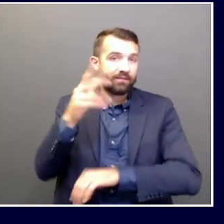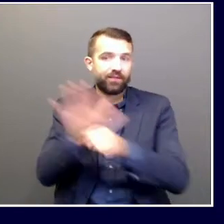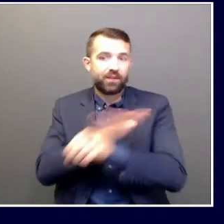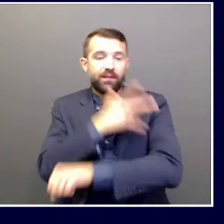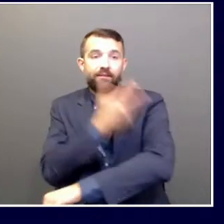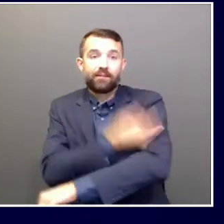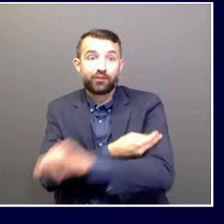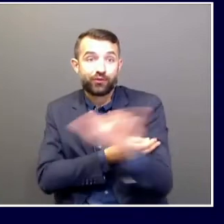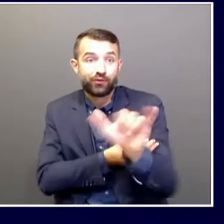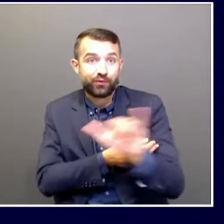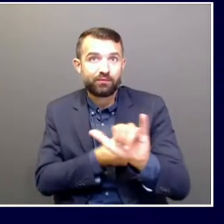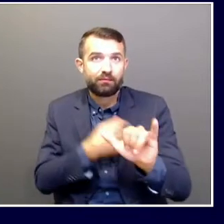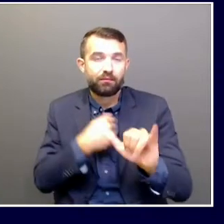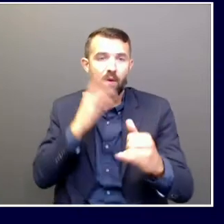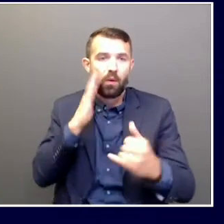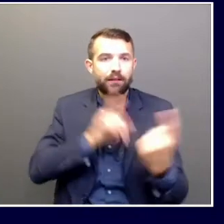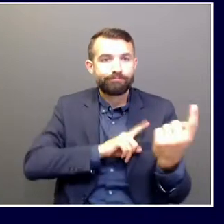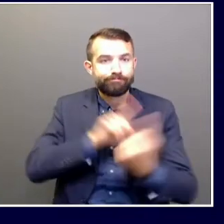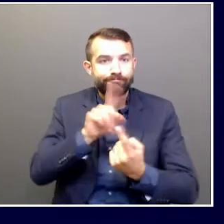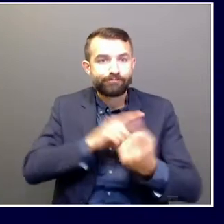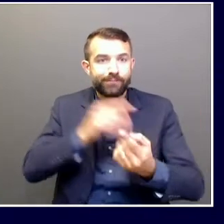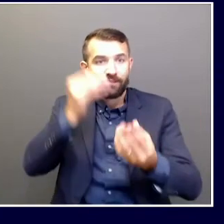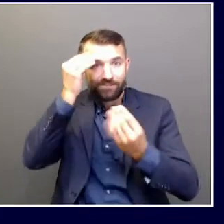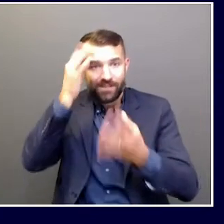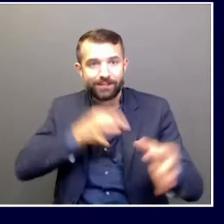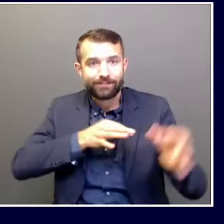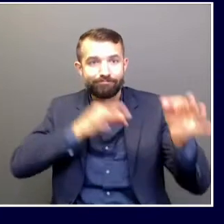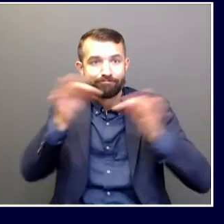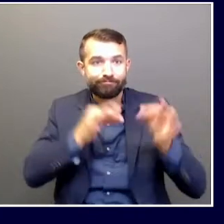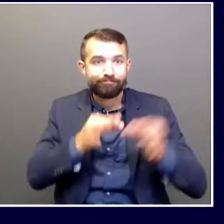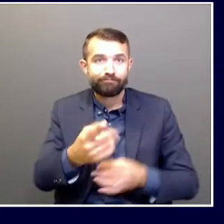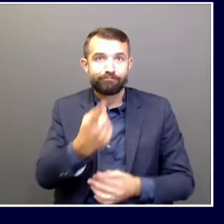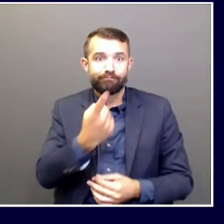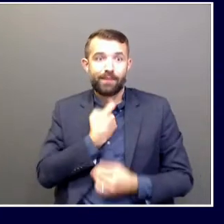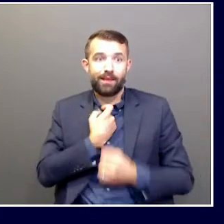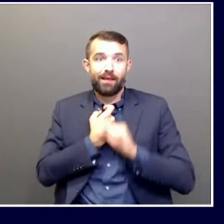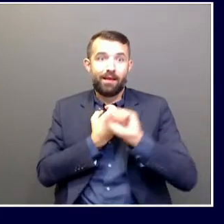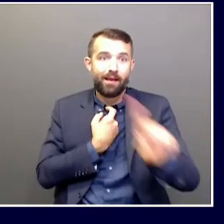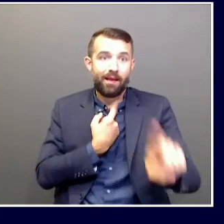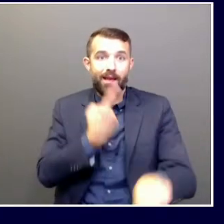with vaccine doses to help them achieve this new safety standard.